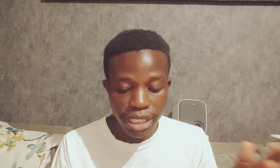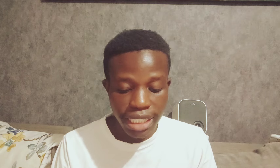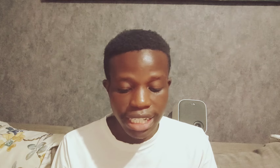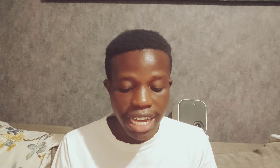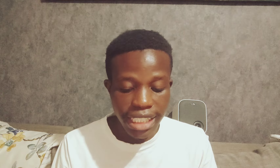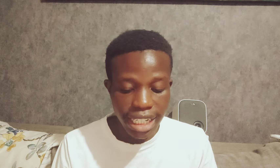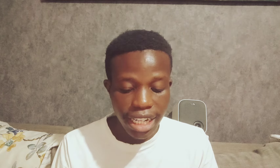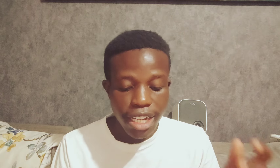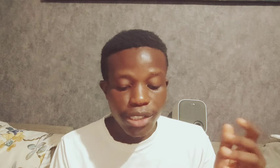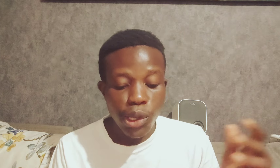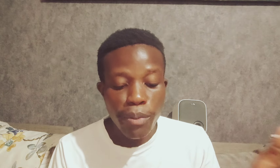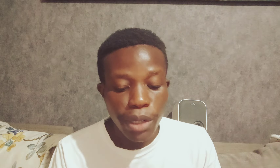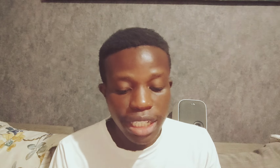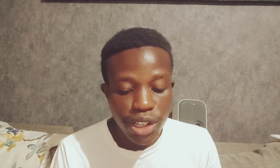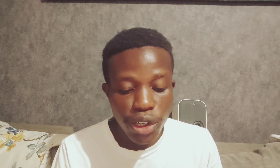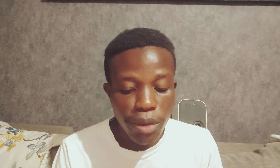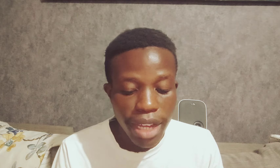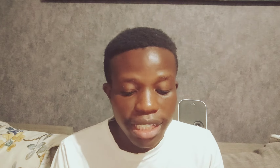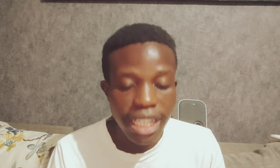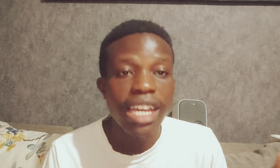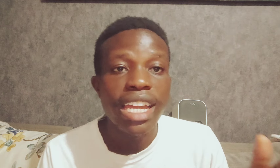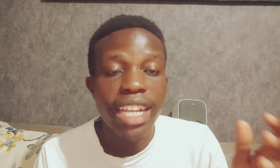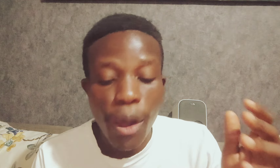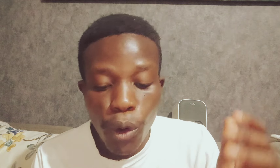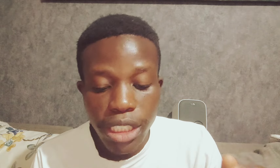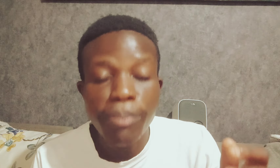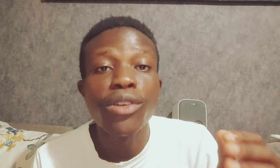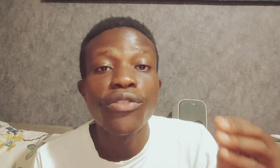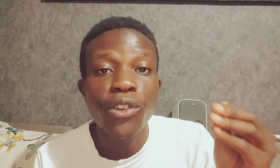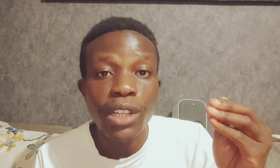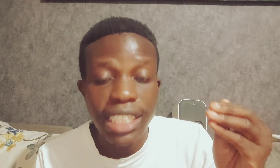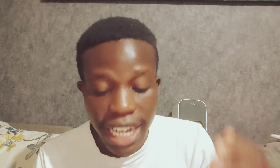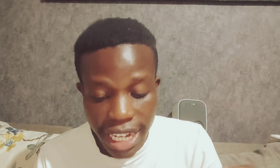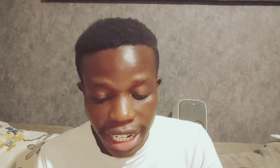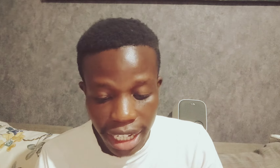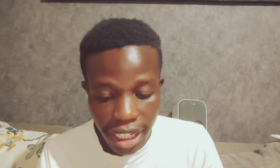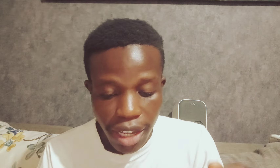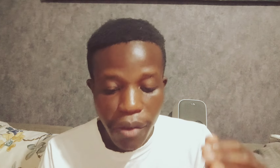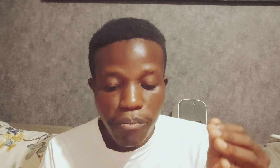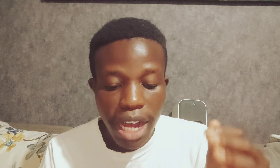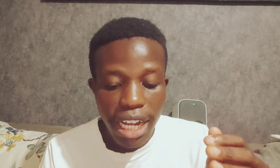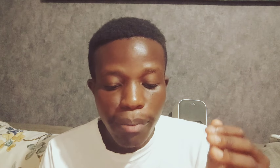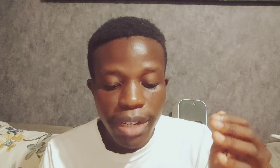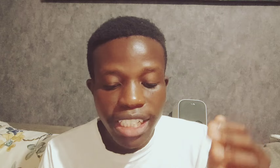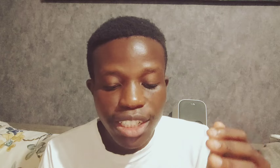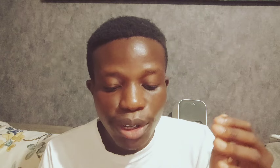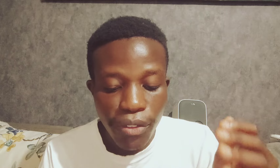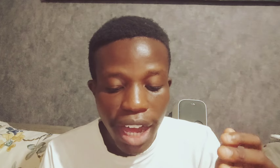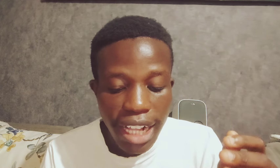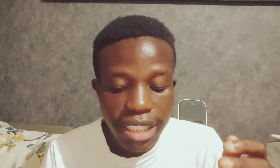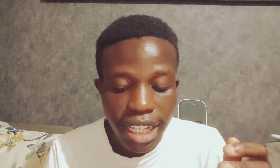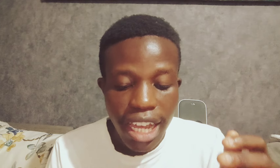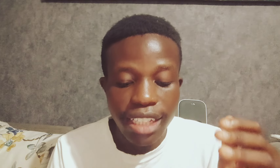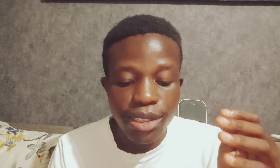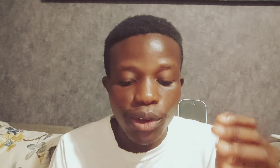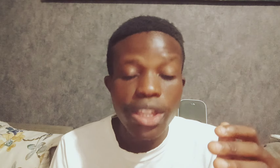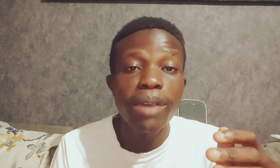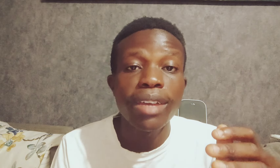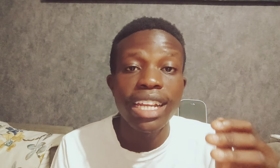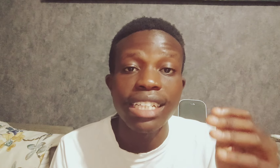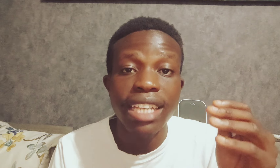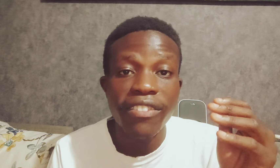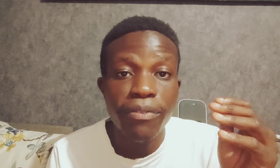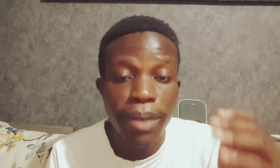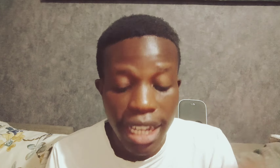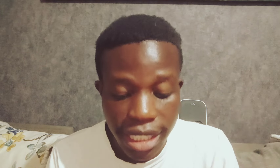backup important data. Store important documents in a waterproof container. Backup digital files and store